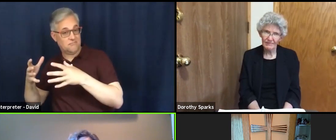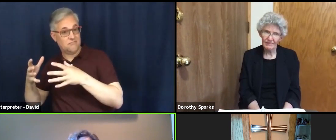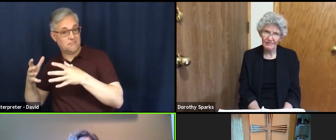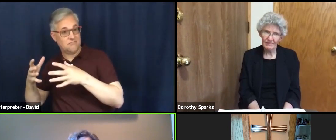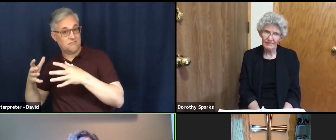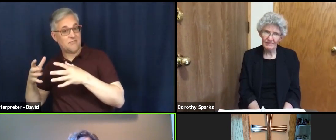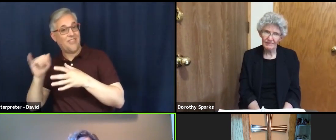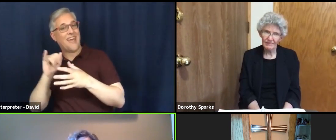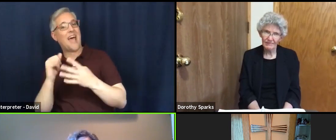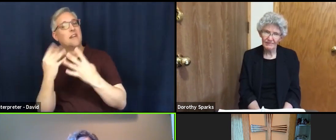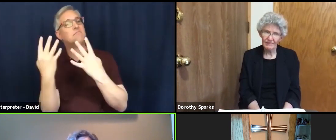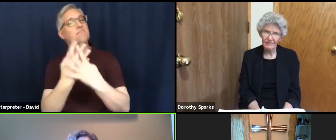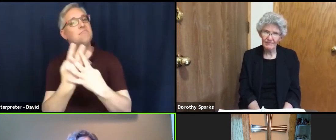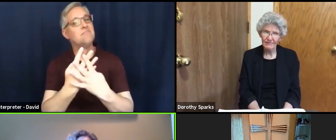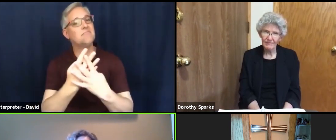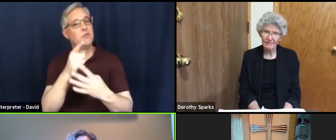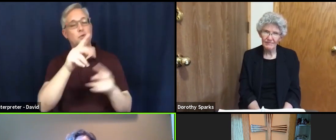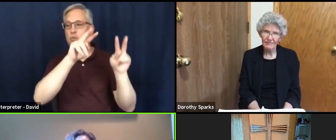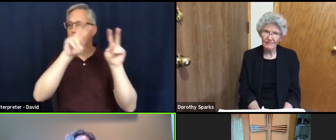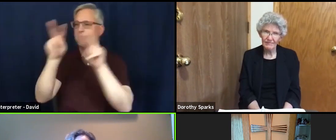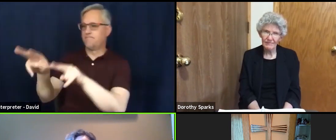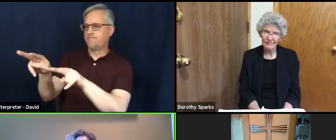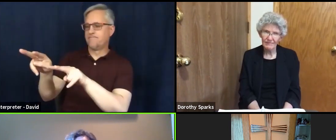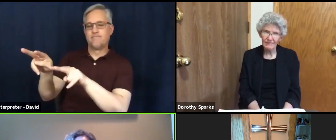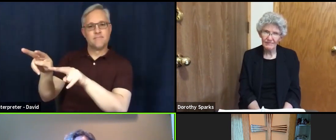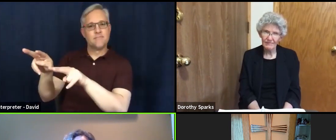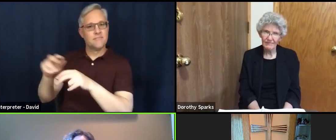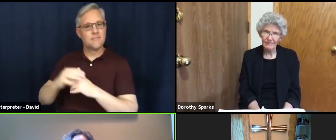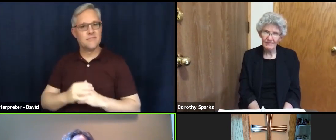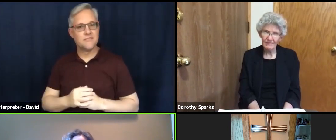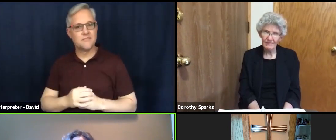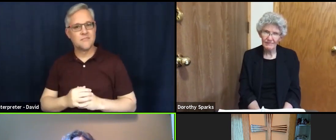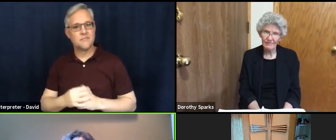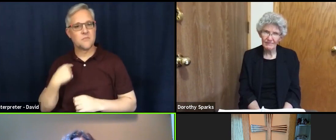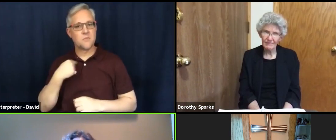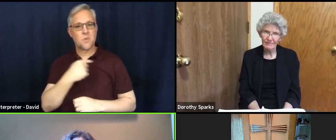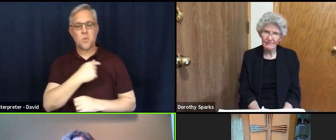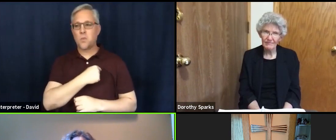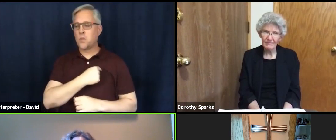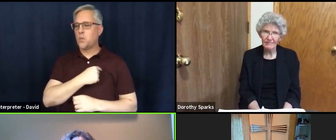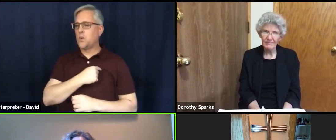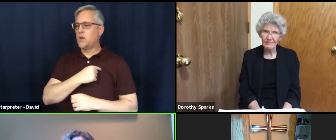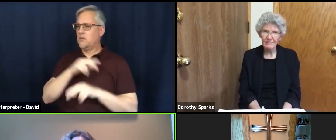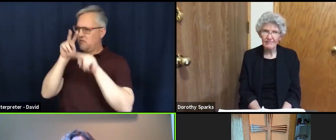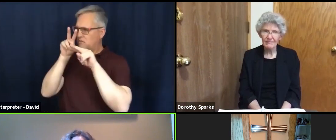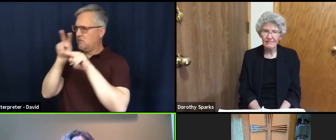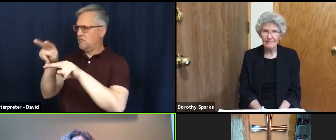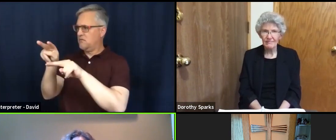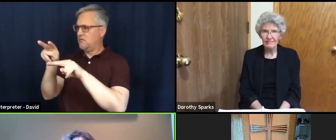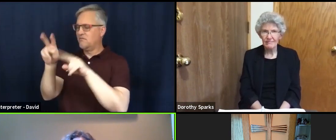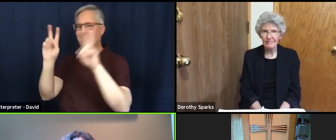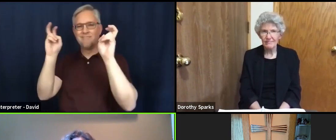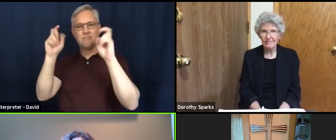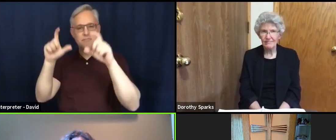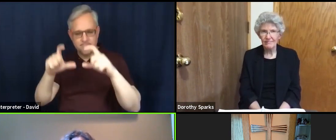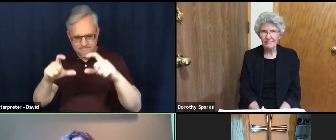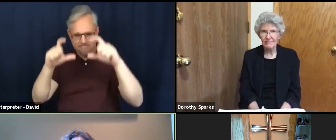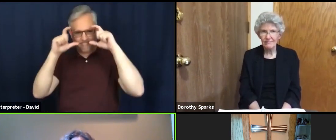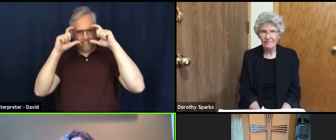their behaviors through a lens of racism, prejudice,